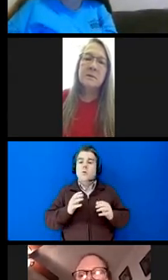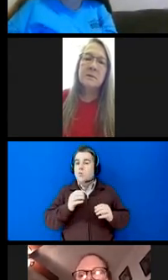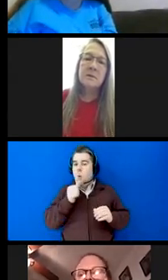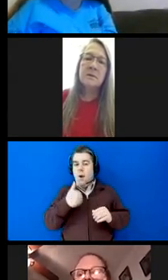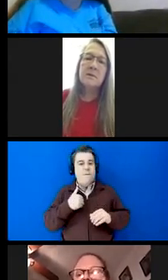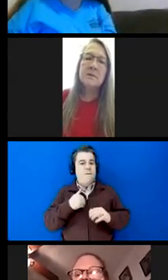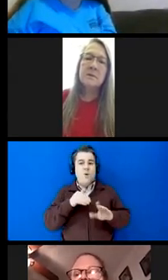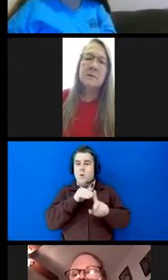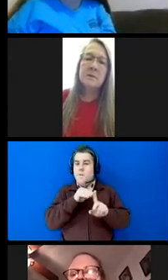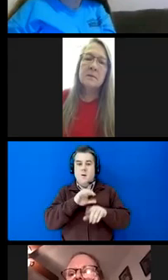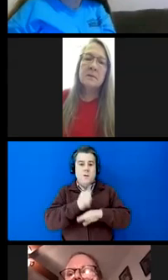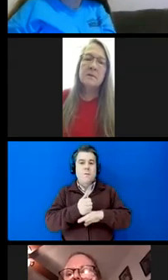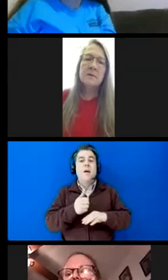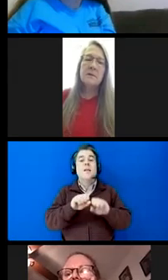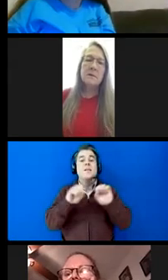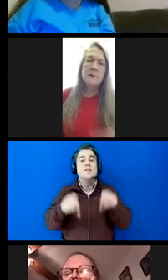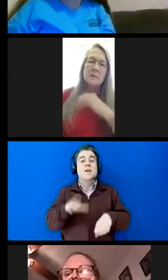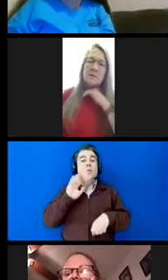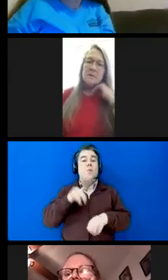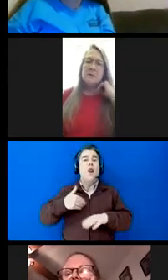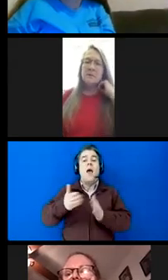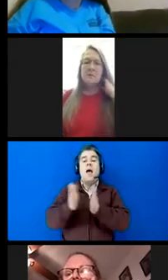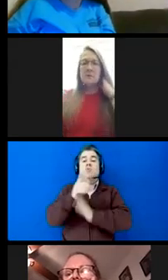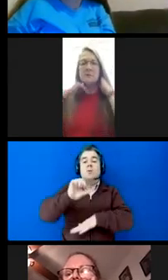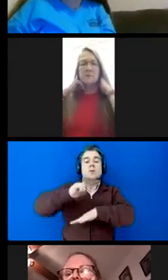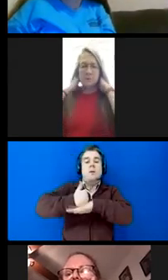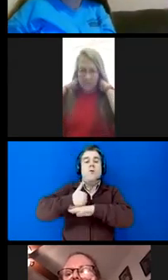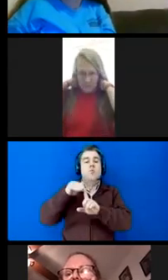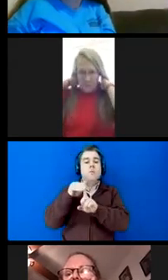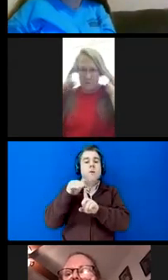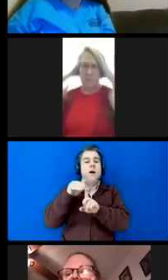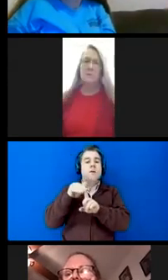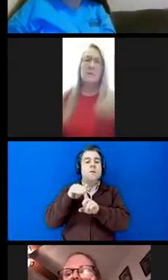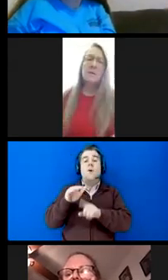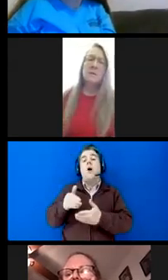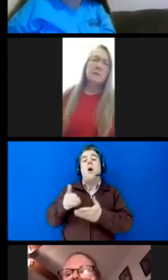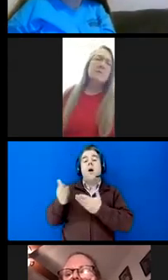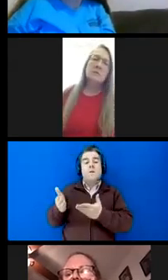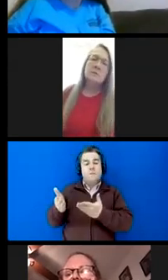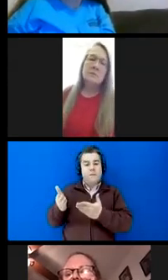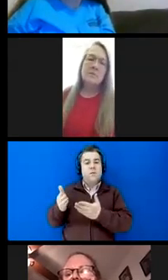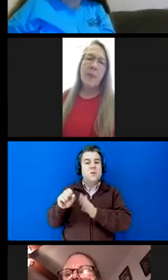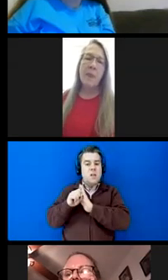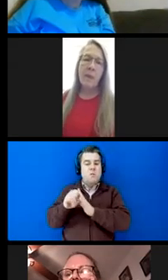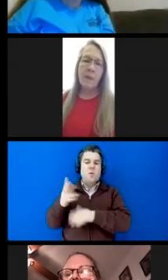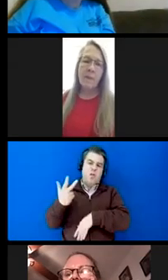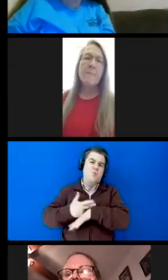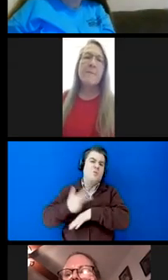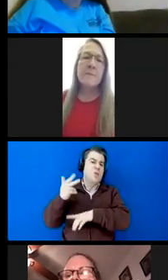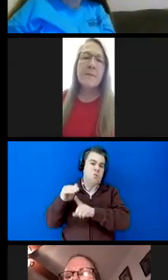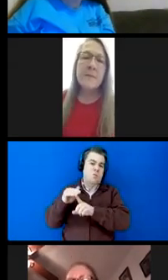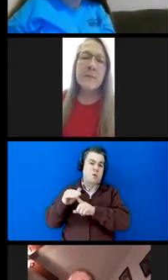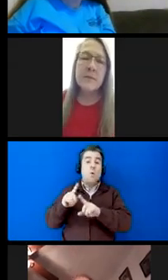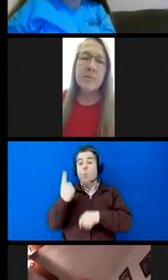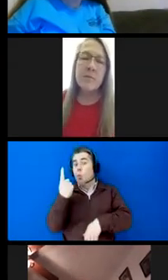the system is going to ask you to set a reminder. So for offer a sample, I'm going to go ahead and give it a 3-day reminder, but 1 day is fine,